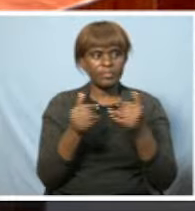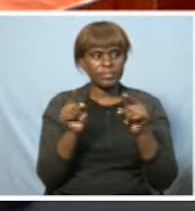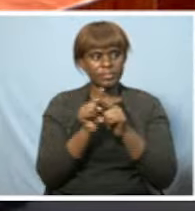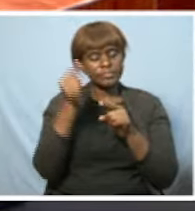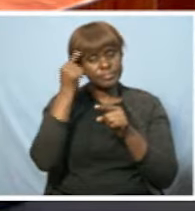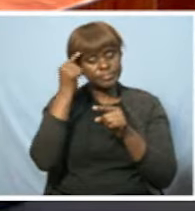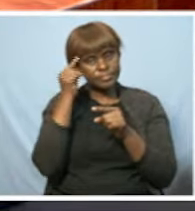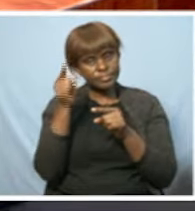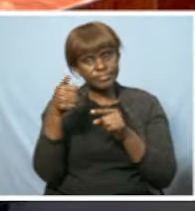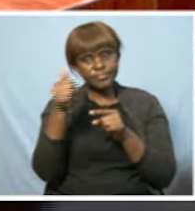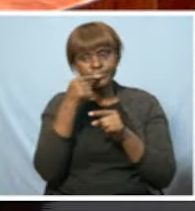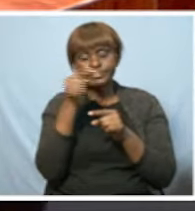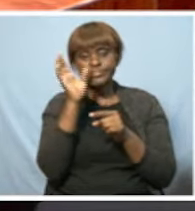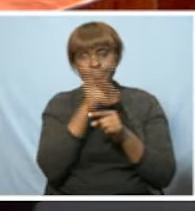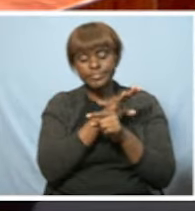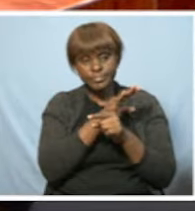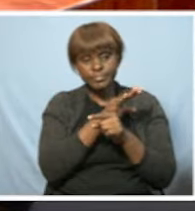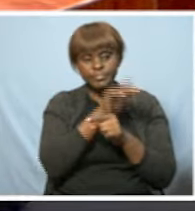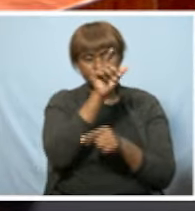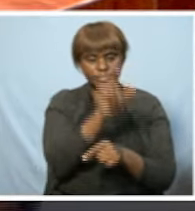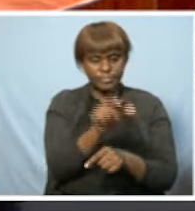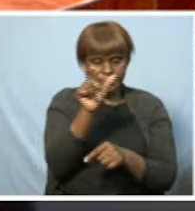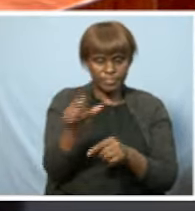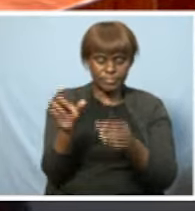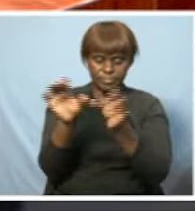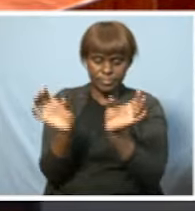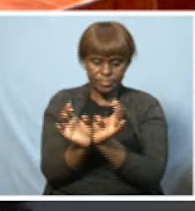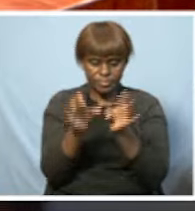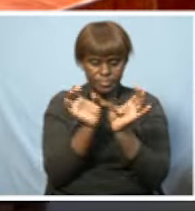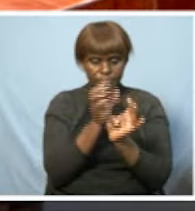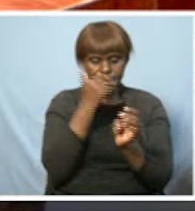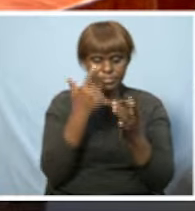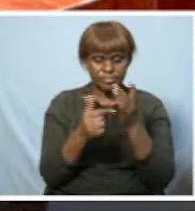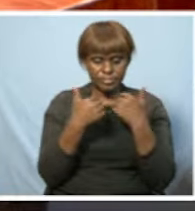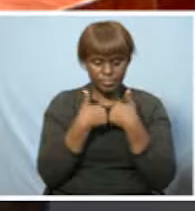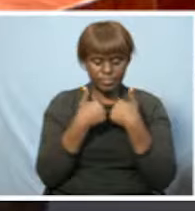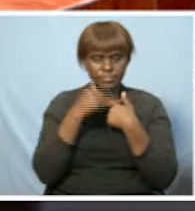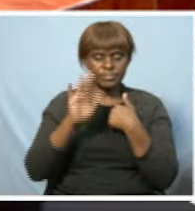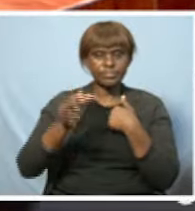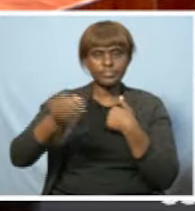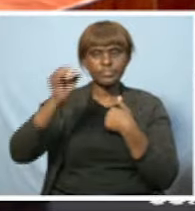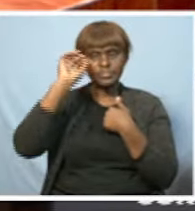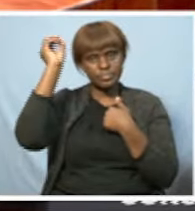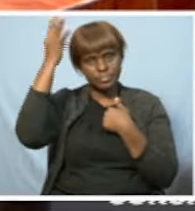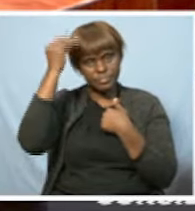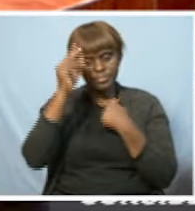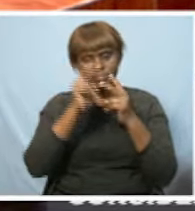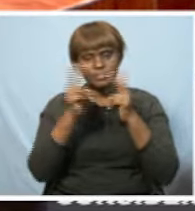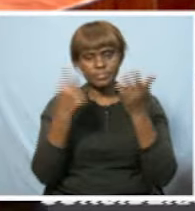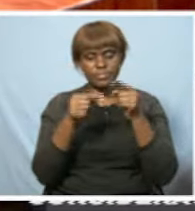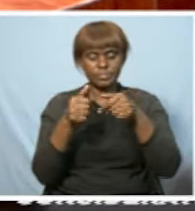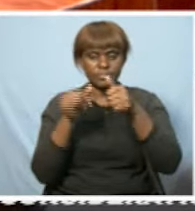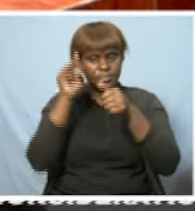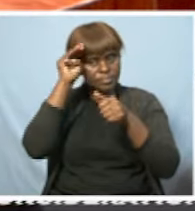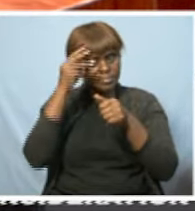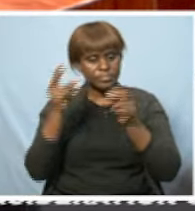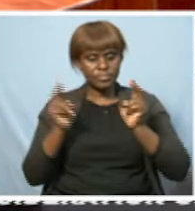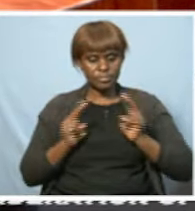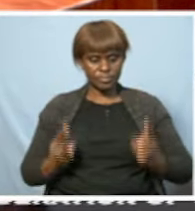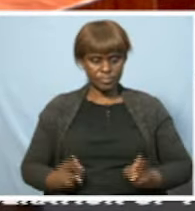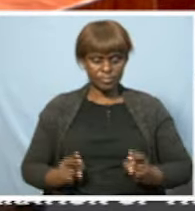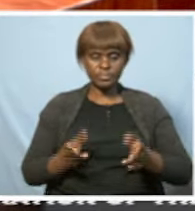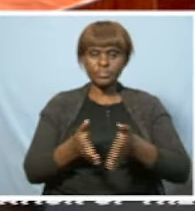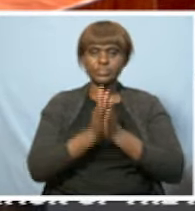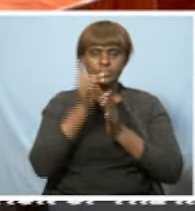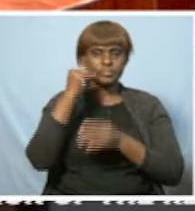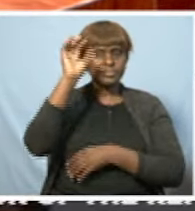government said each constituency must have their own ambulance. And so when the Ministry of Health is requesting